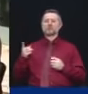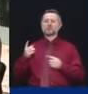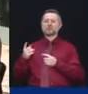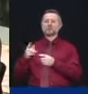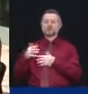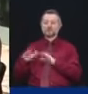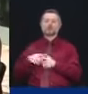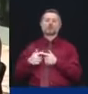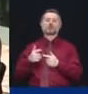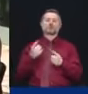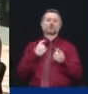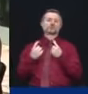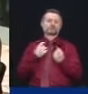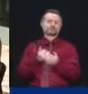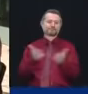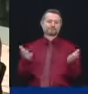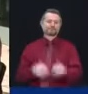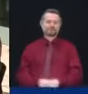much. Commissioner Ball.